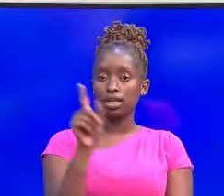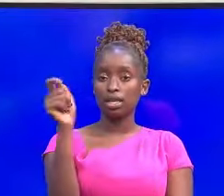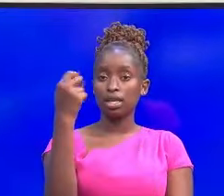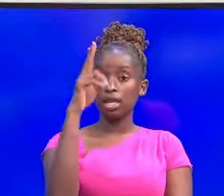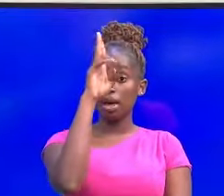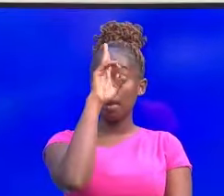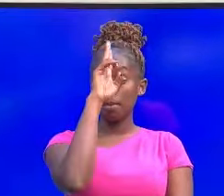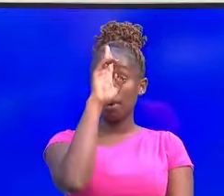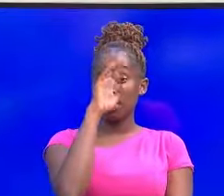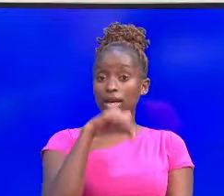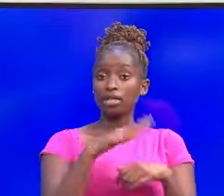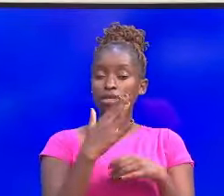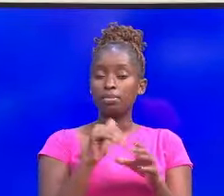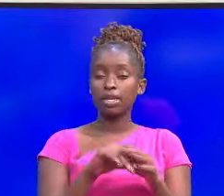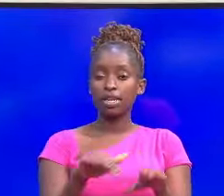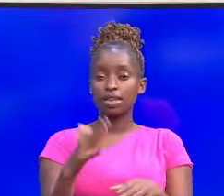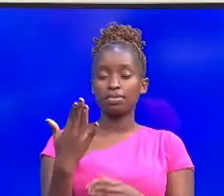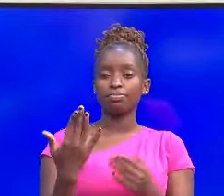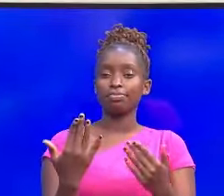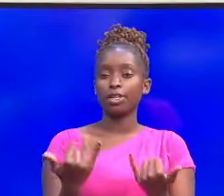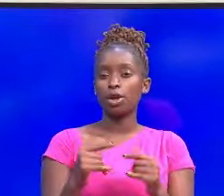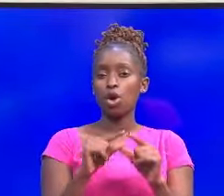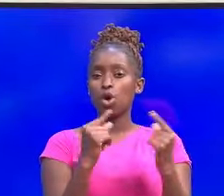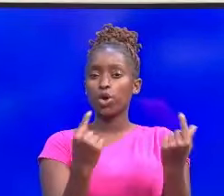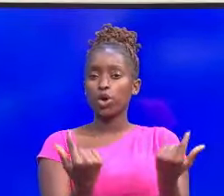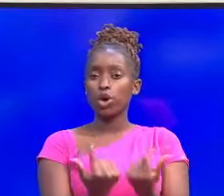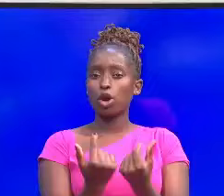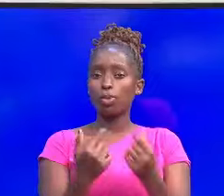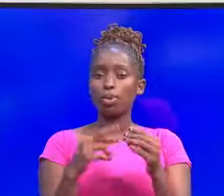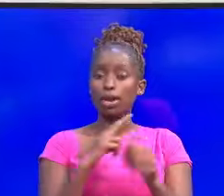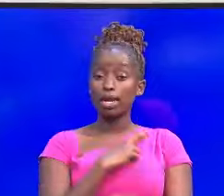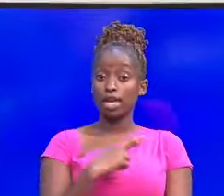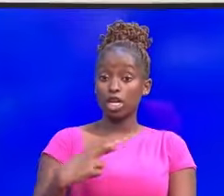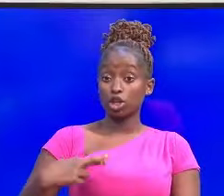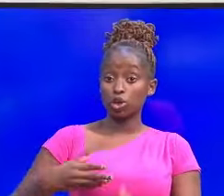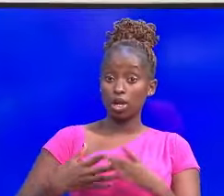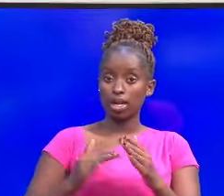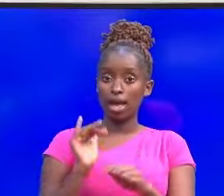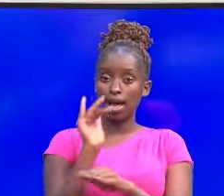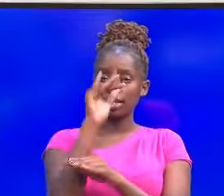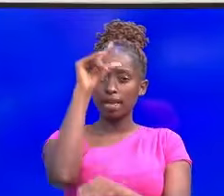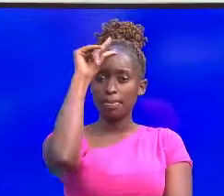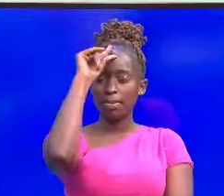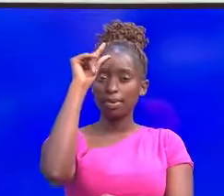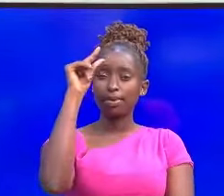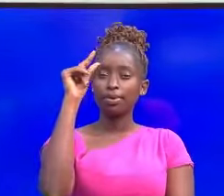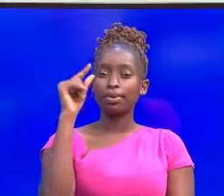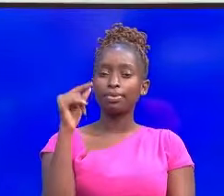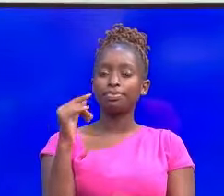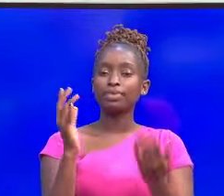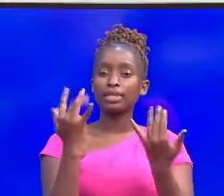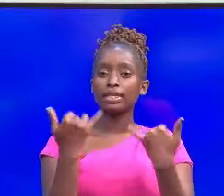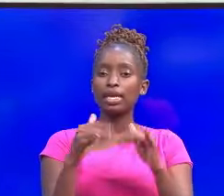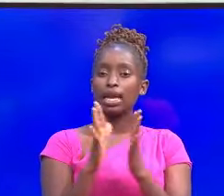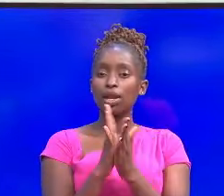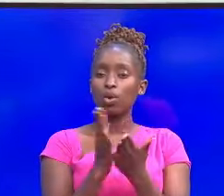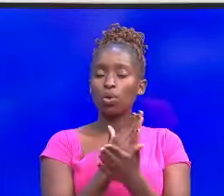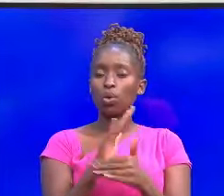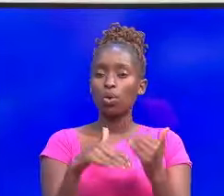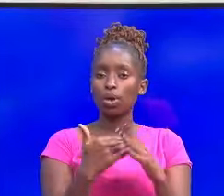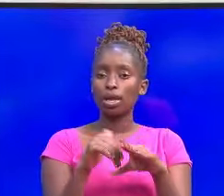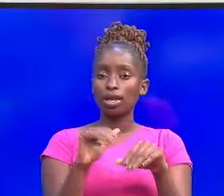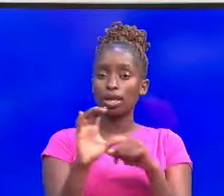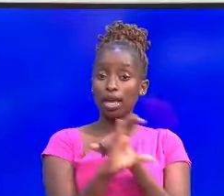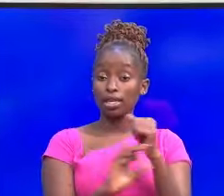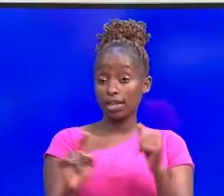And even as a section of religious leaders join in the fray of those asking the president to sort out the banditry menace in the country first, well,